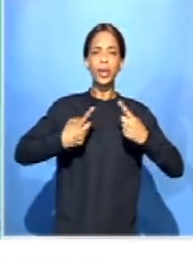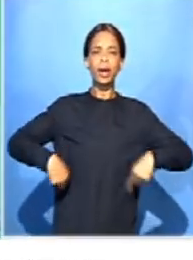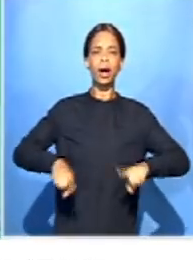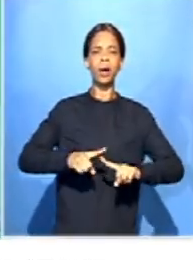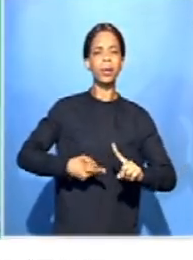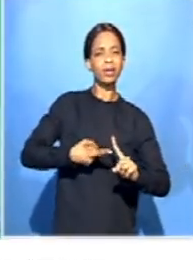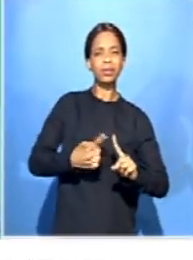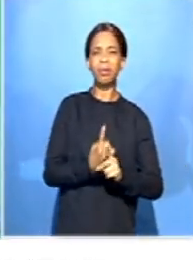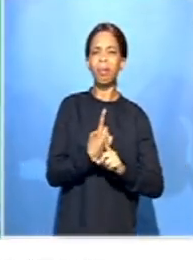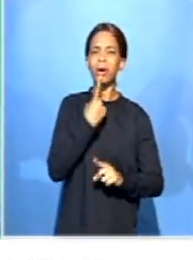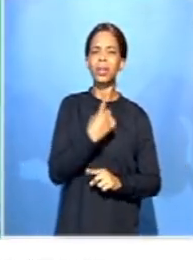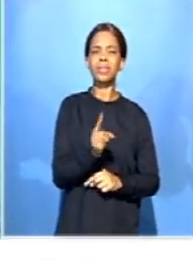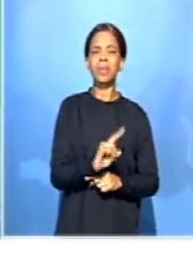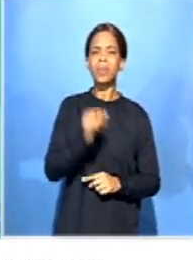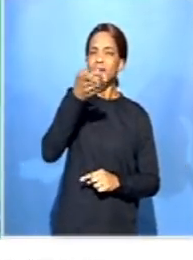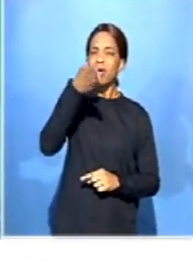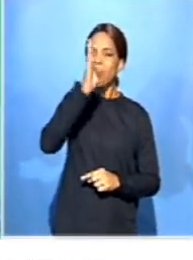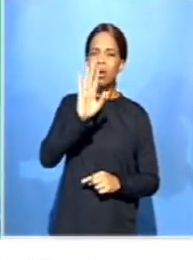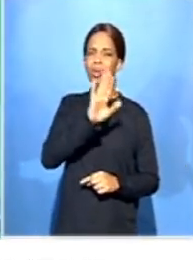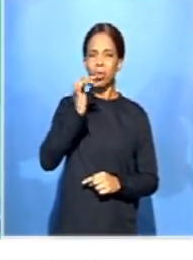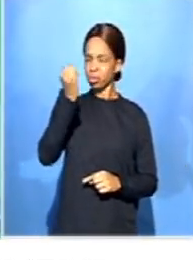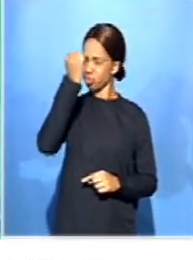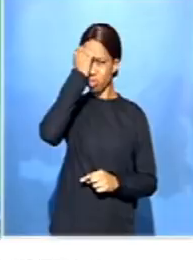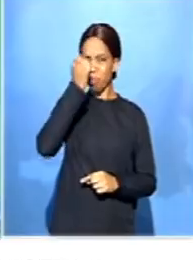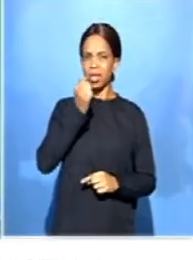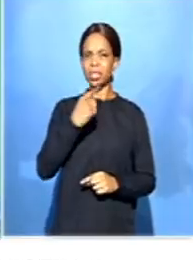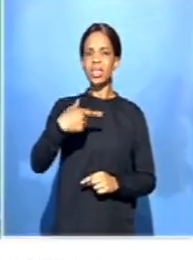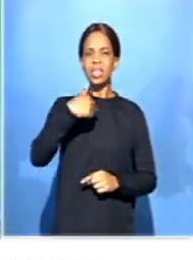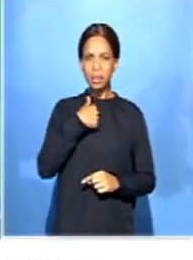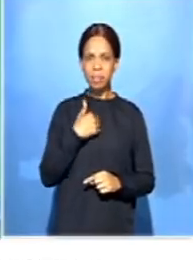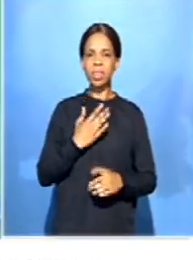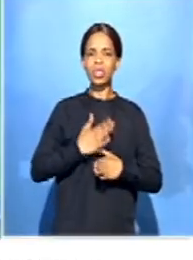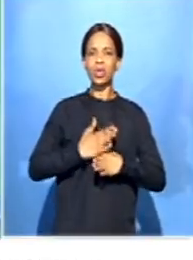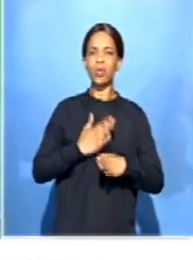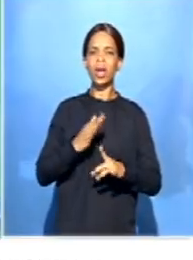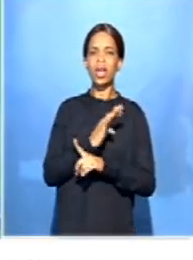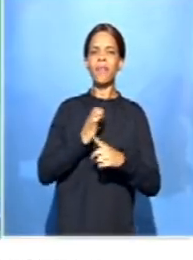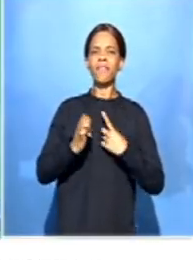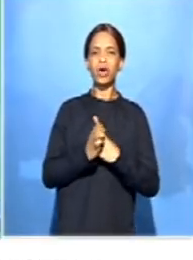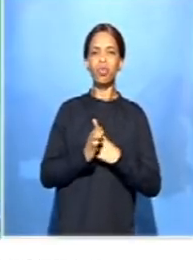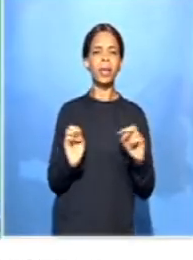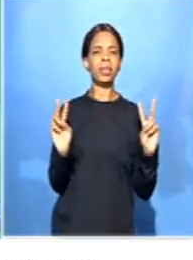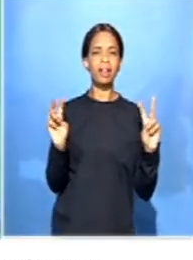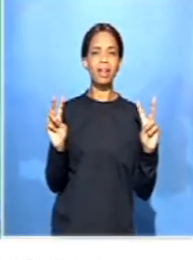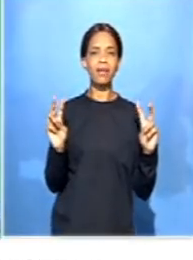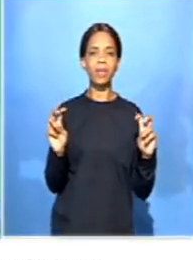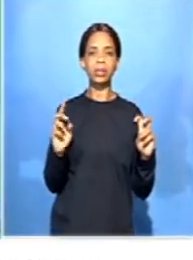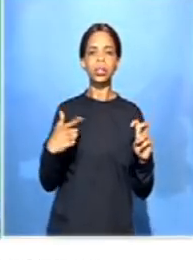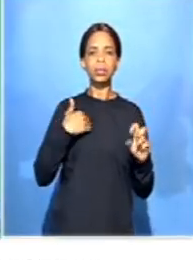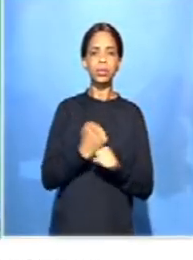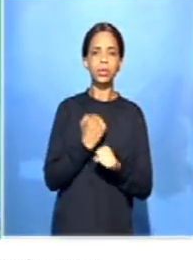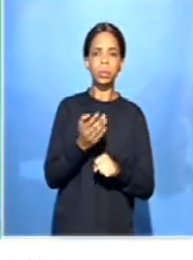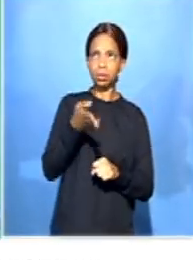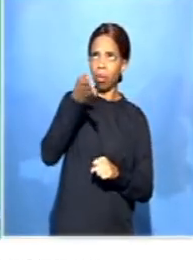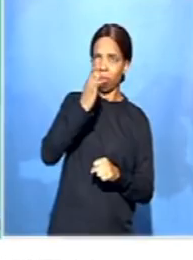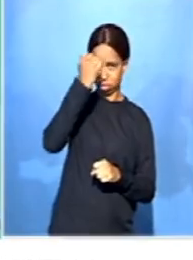"God is not stupid to keep me for more than 8 years in environmental affairs. God knows that I must make